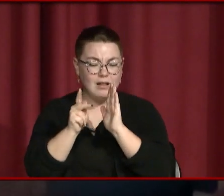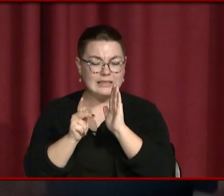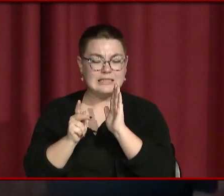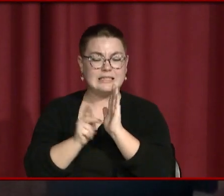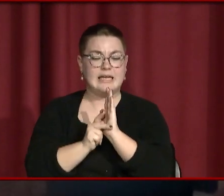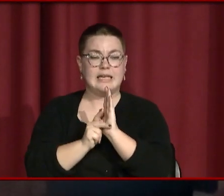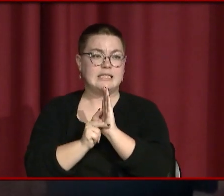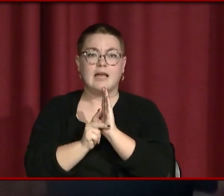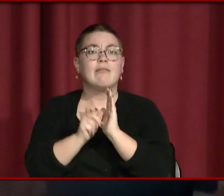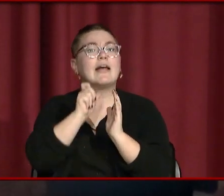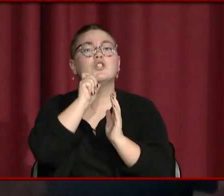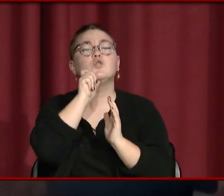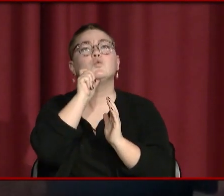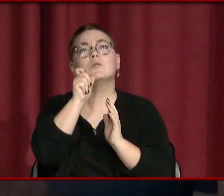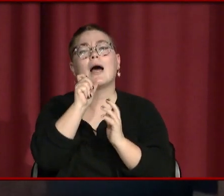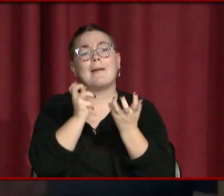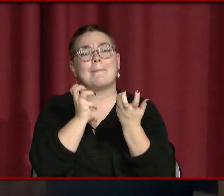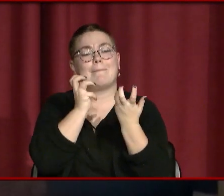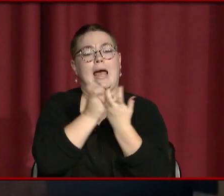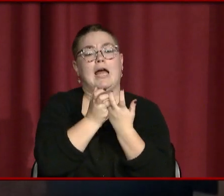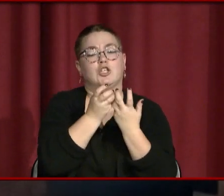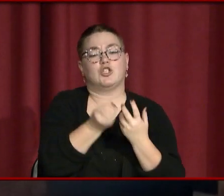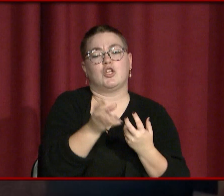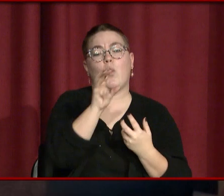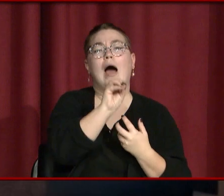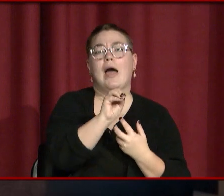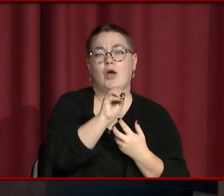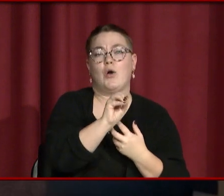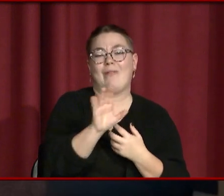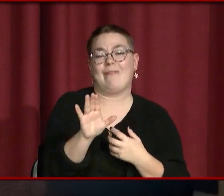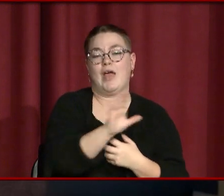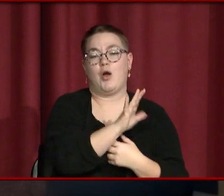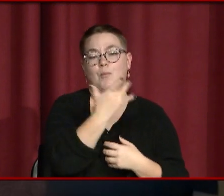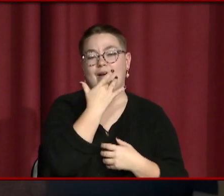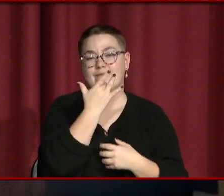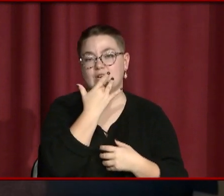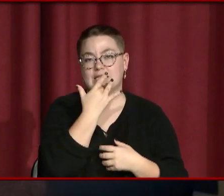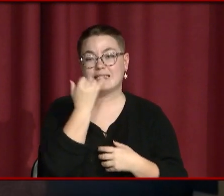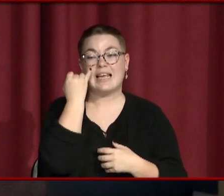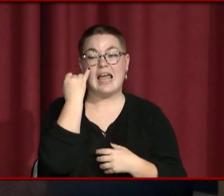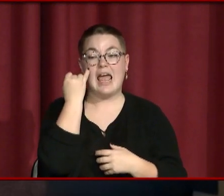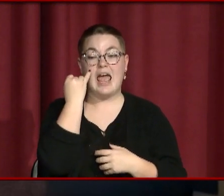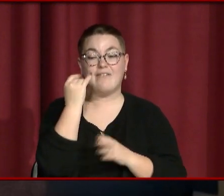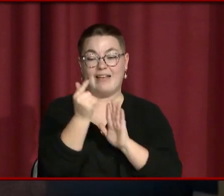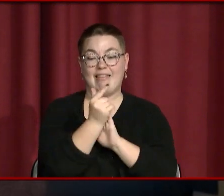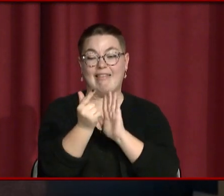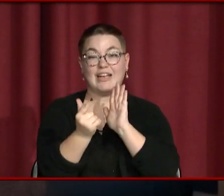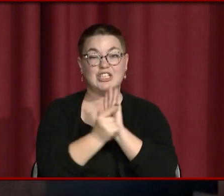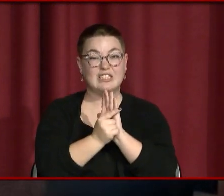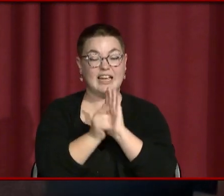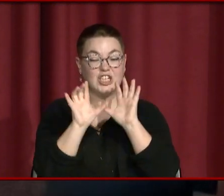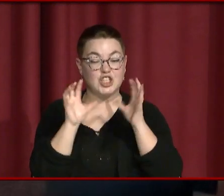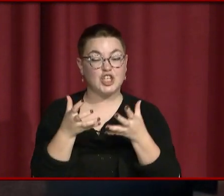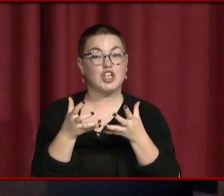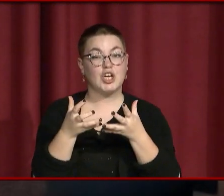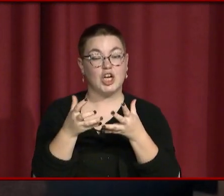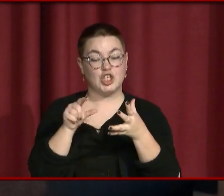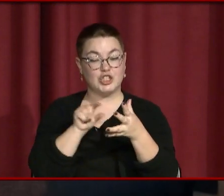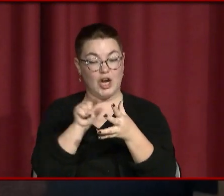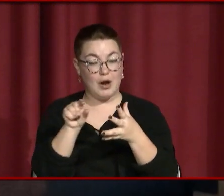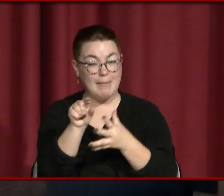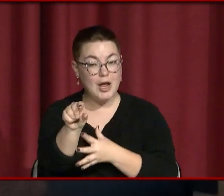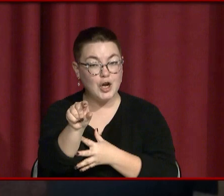out of touch with the Ohio people. You know, a gerrymandered legislature will make policies that don't